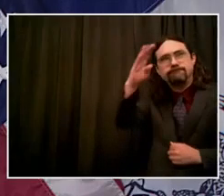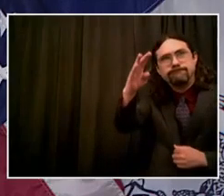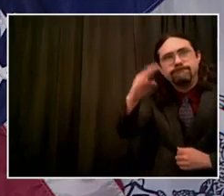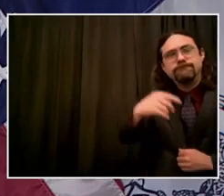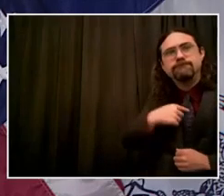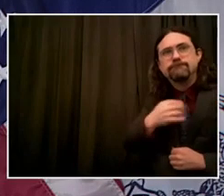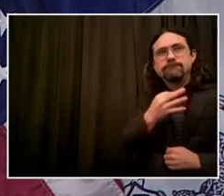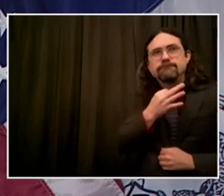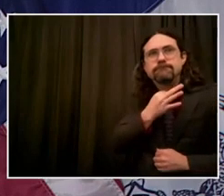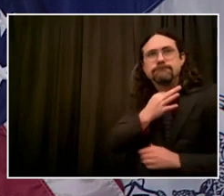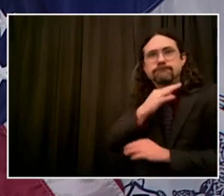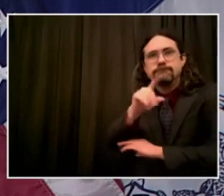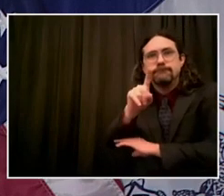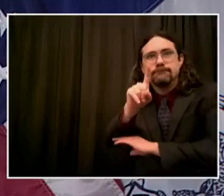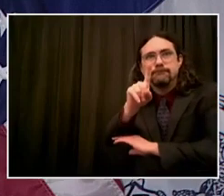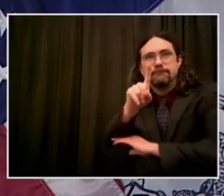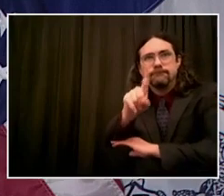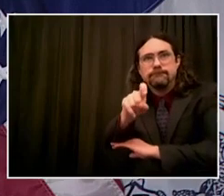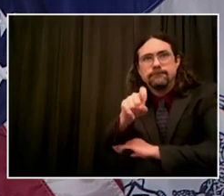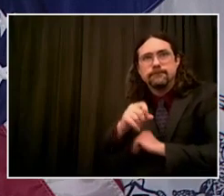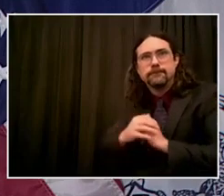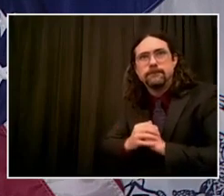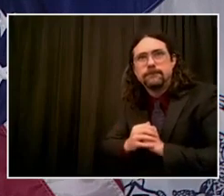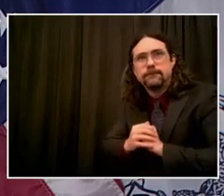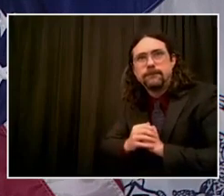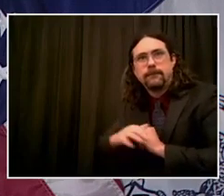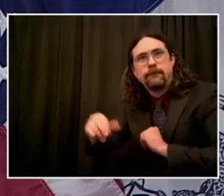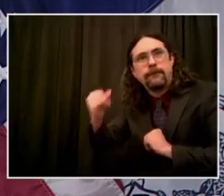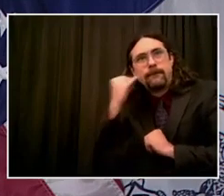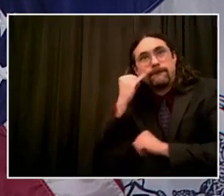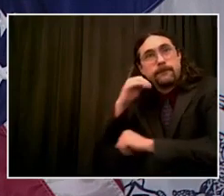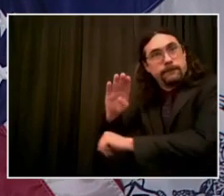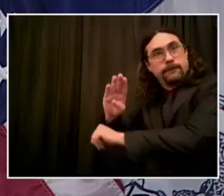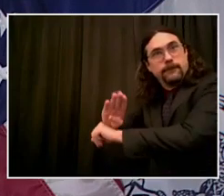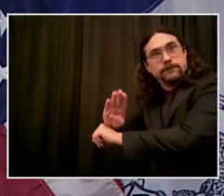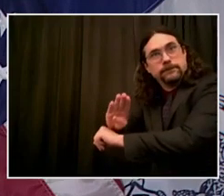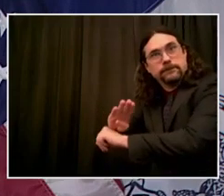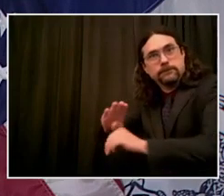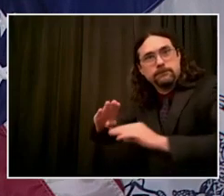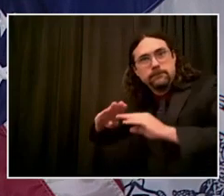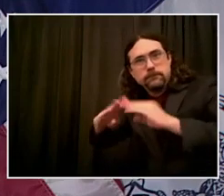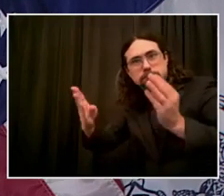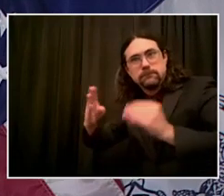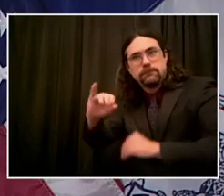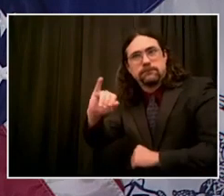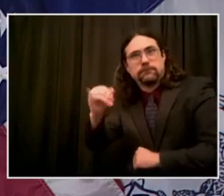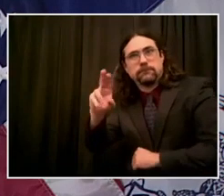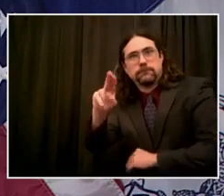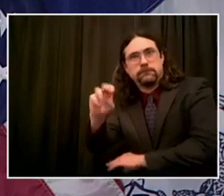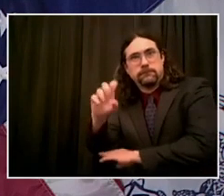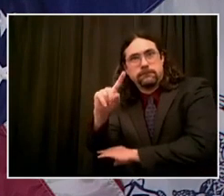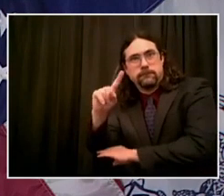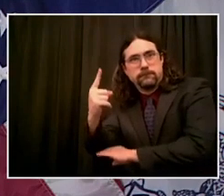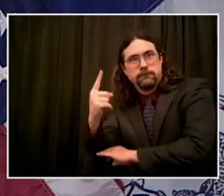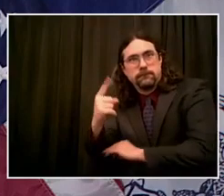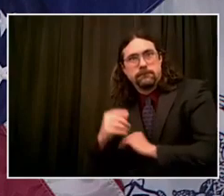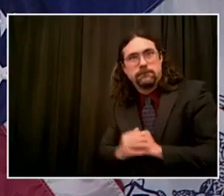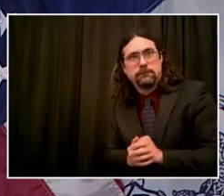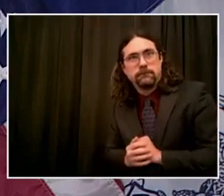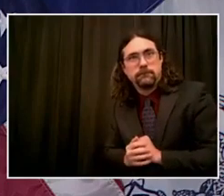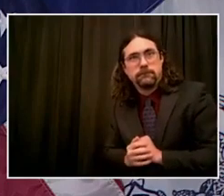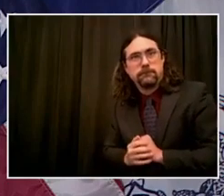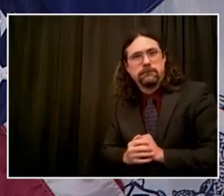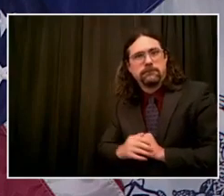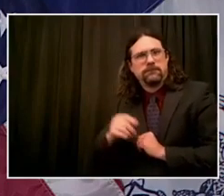you imagine that businesses wondering about Monday would be frustrated for not hearing clarity on that? And the second question has to do with,